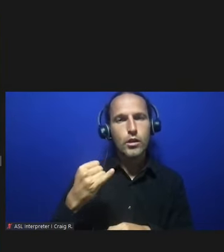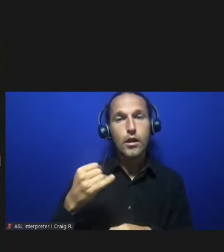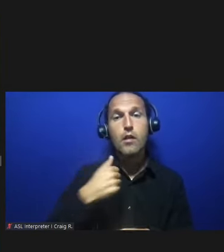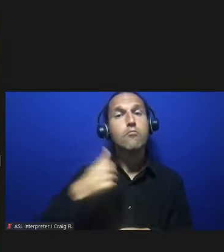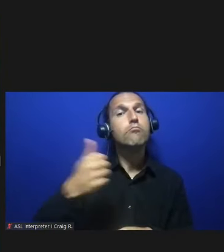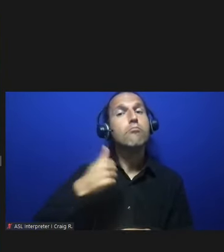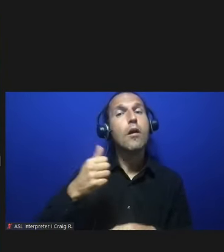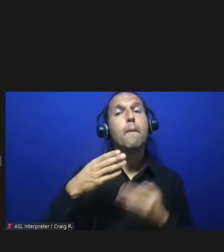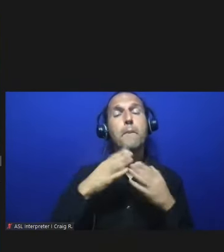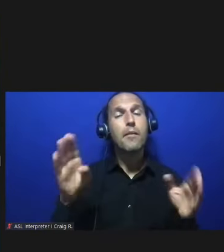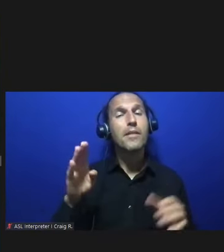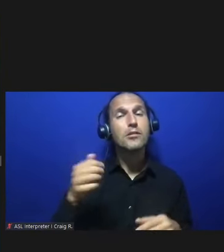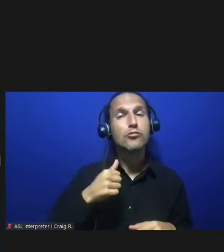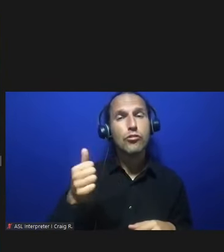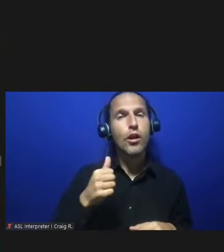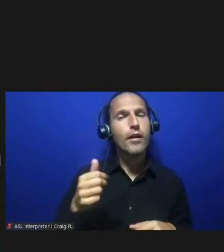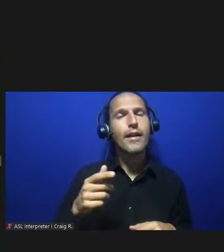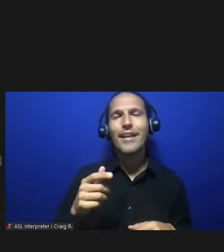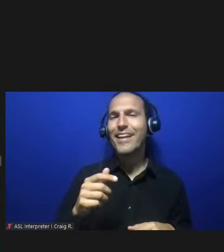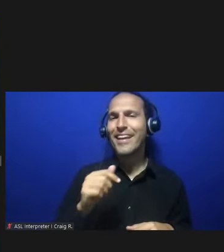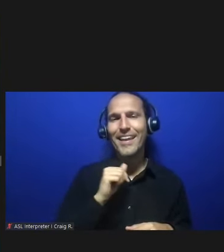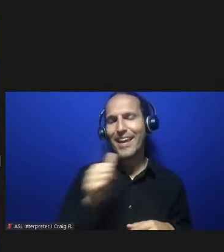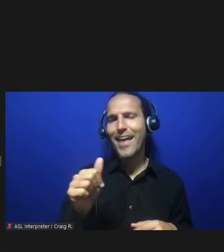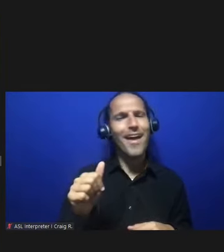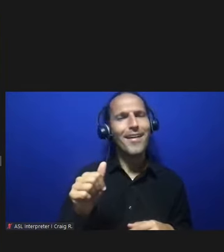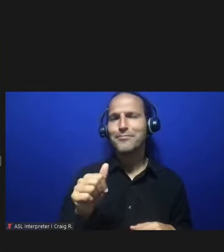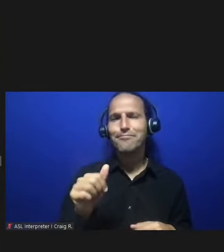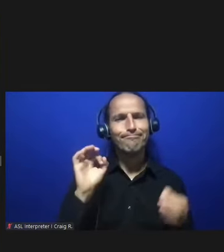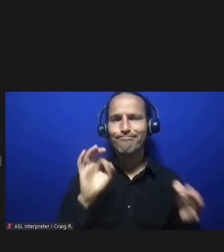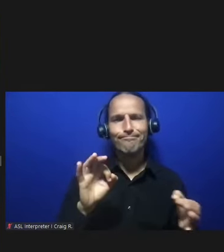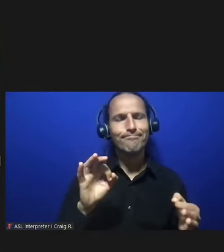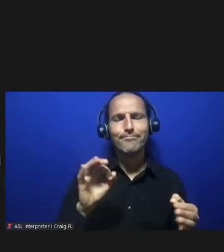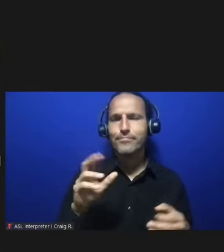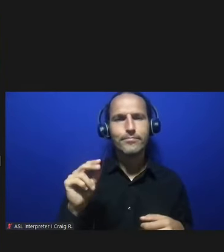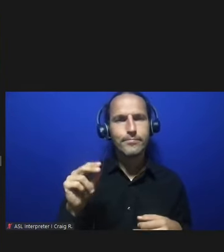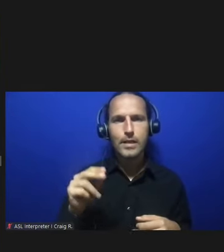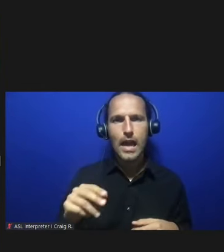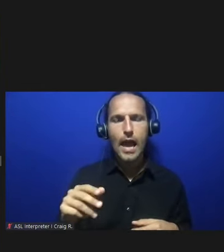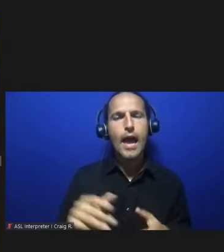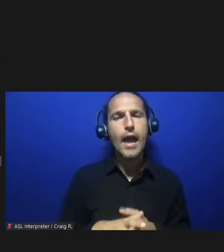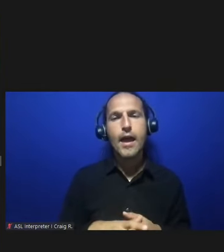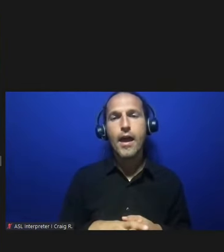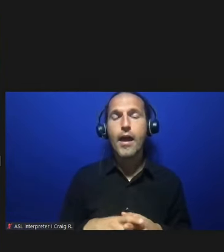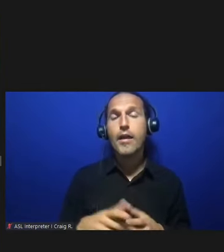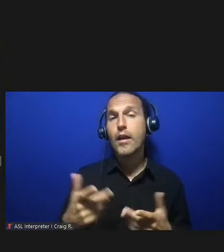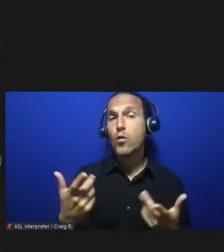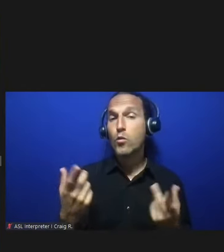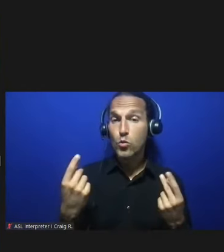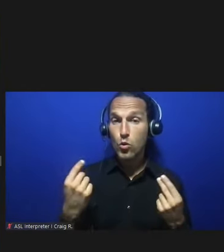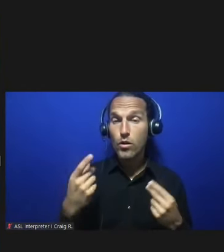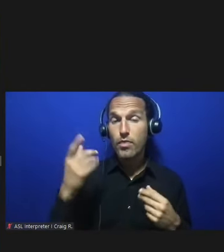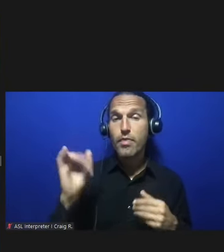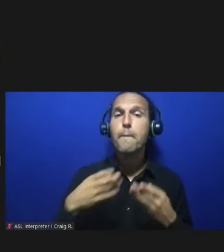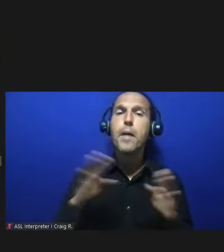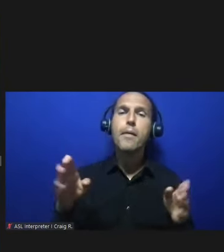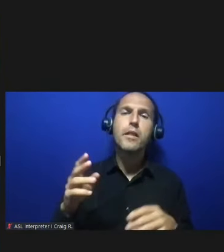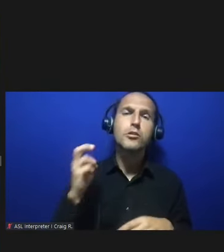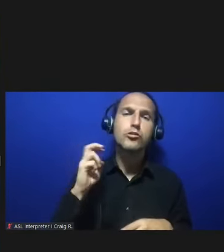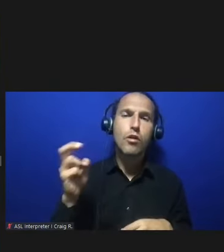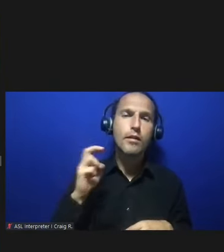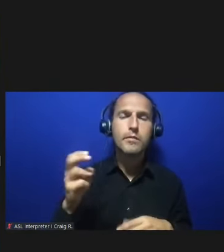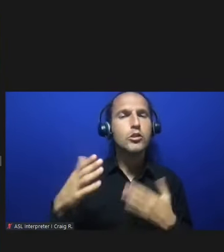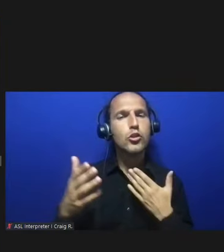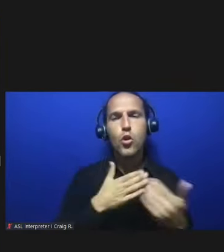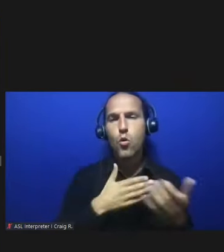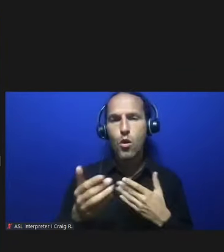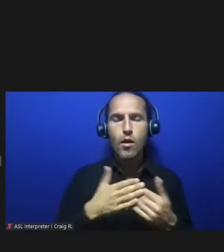by public transportation is not a viable option. At an absolute minimum, public transportation, no matter